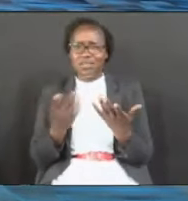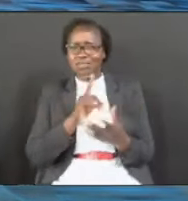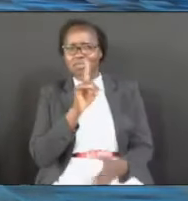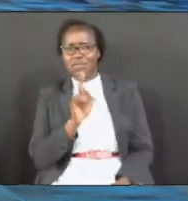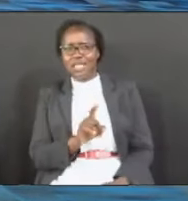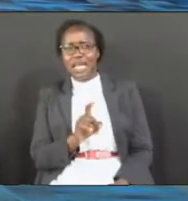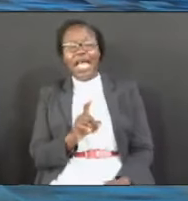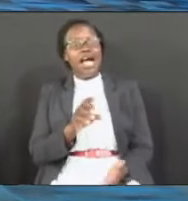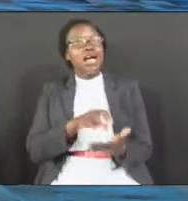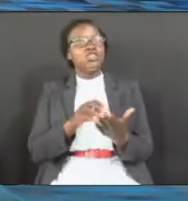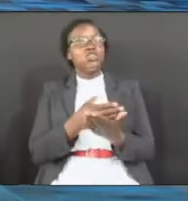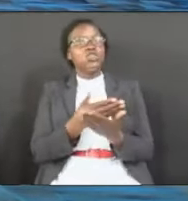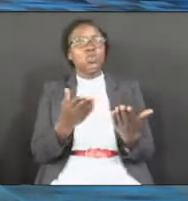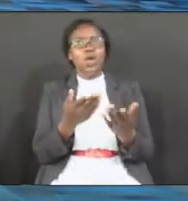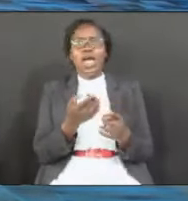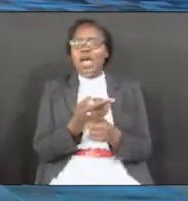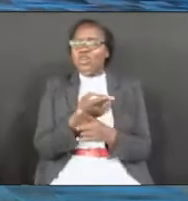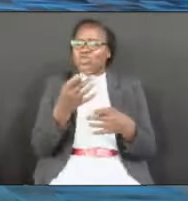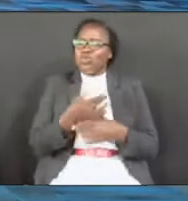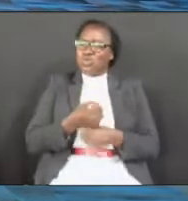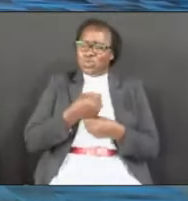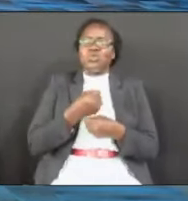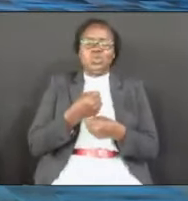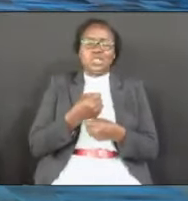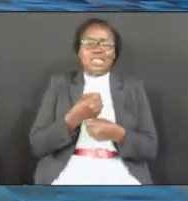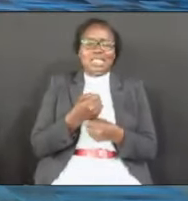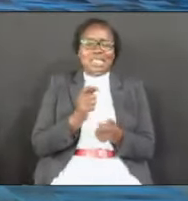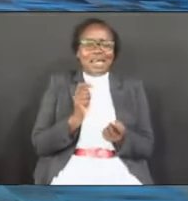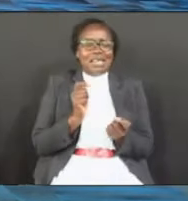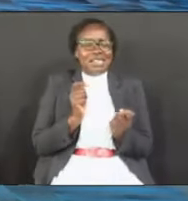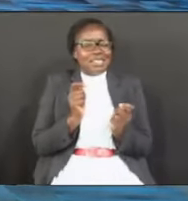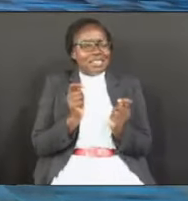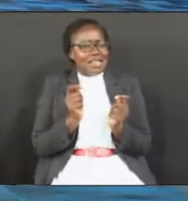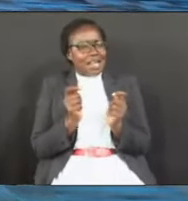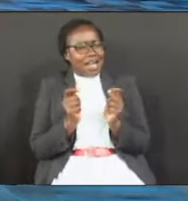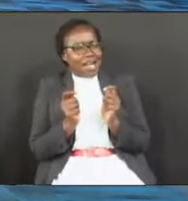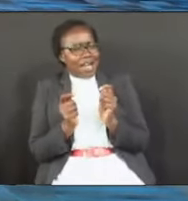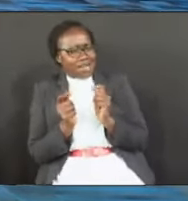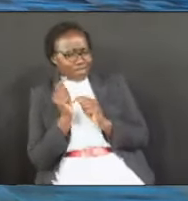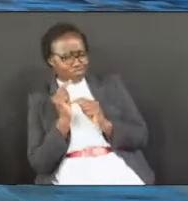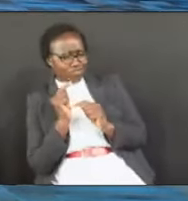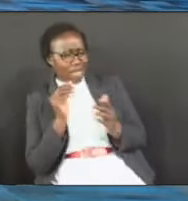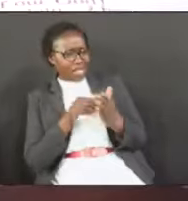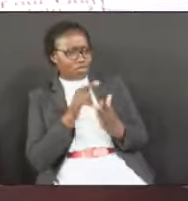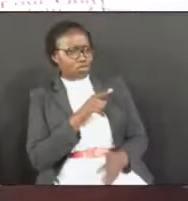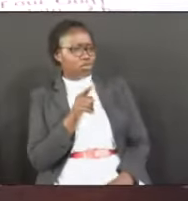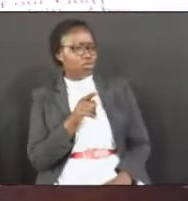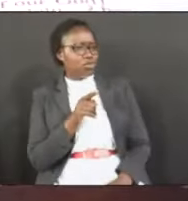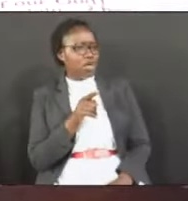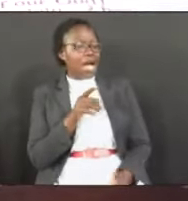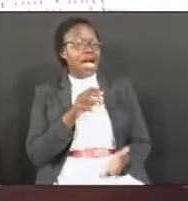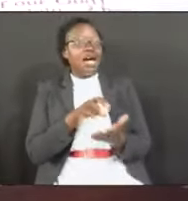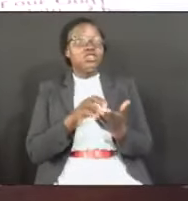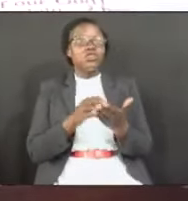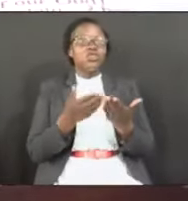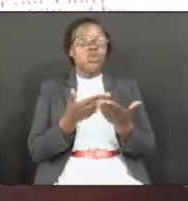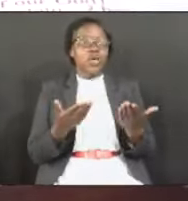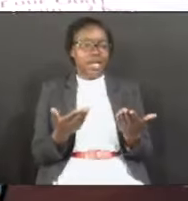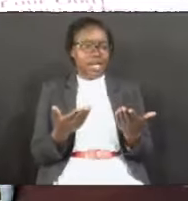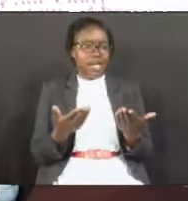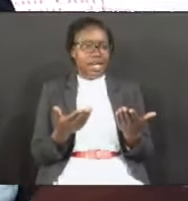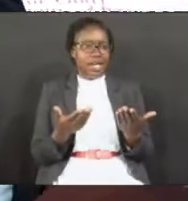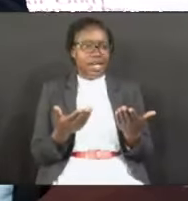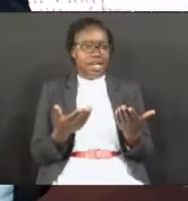situation where those that you trust and have turned to be your betrayers. A situation where